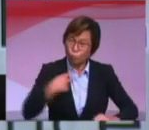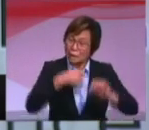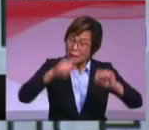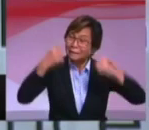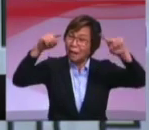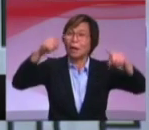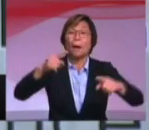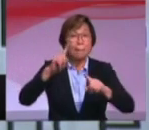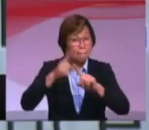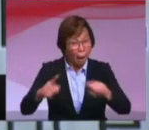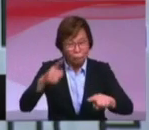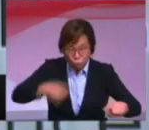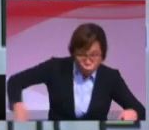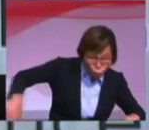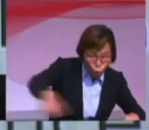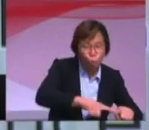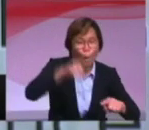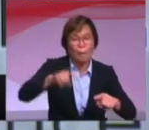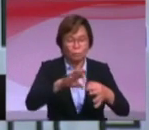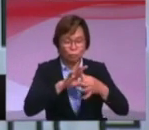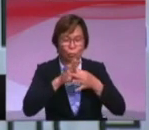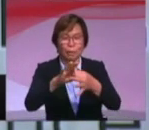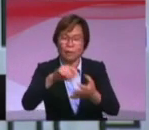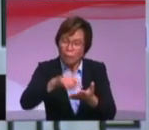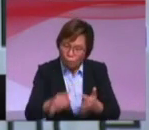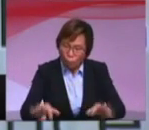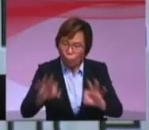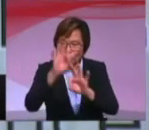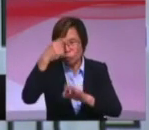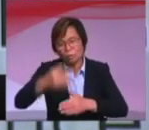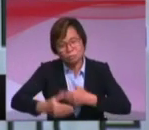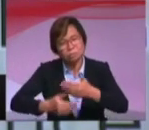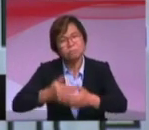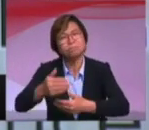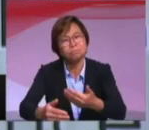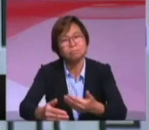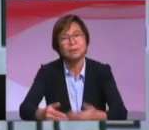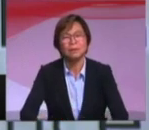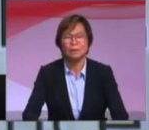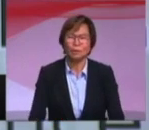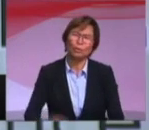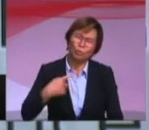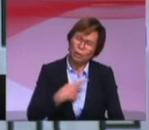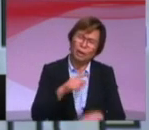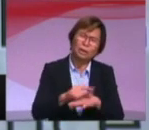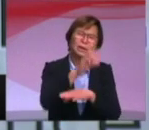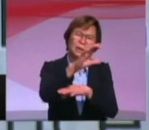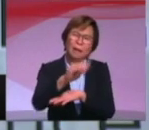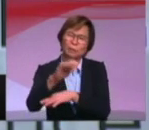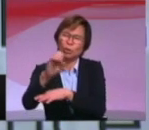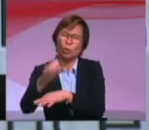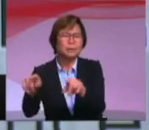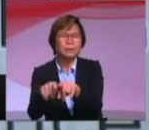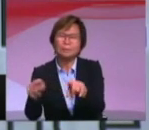the full collaboration from the public. This is important for us to move forward. And you have seen that we are using the CMCO exactly